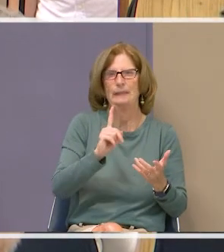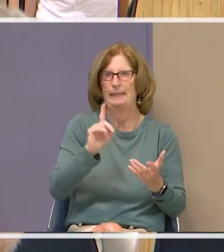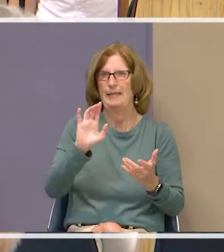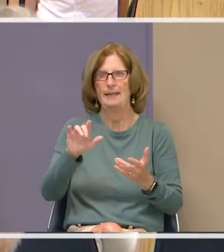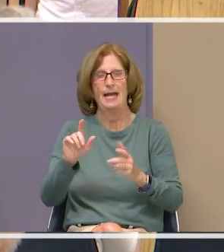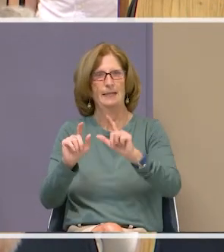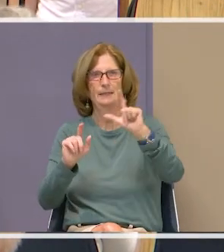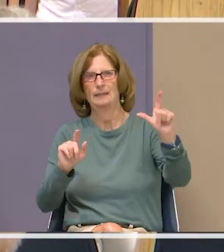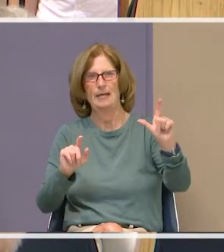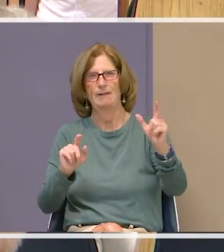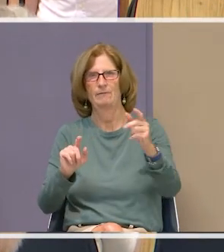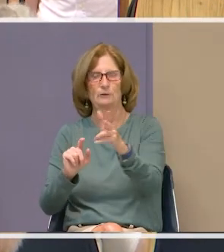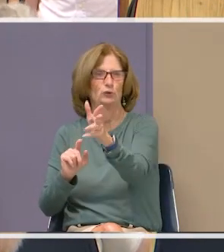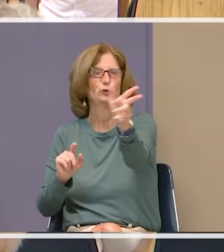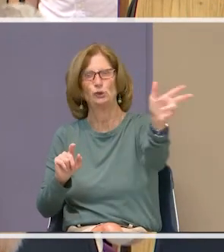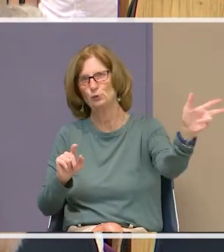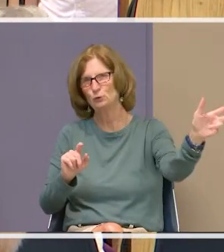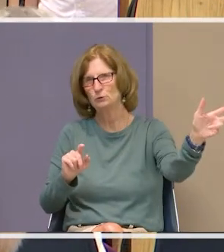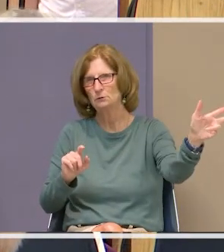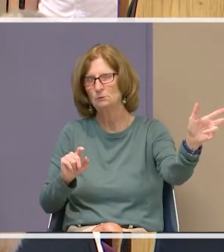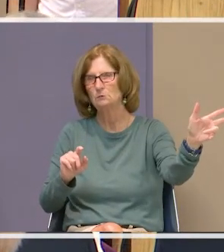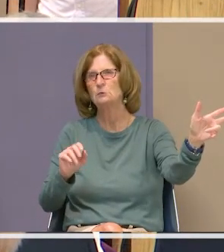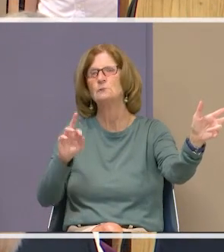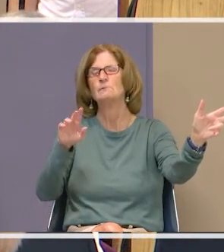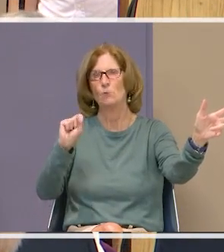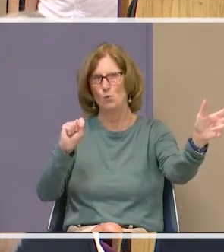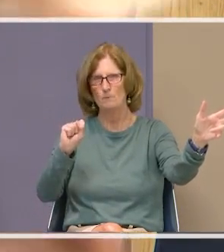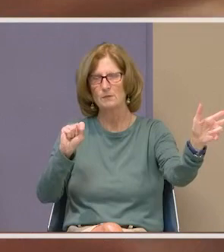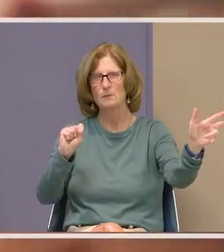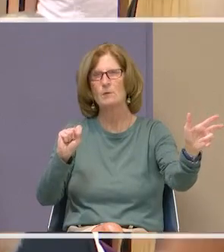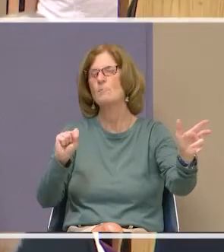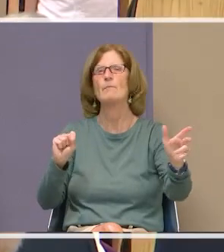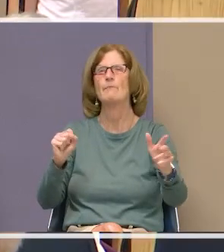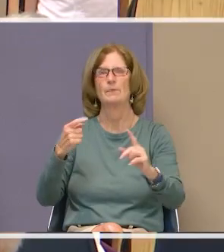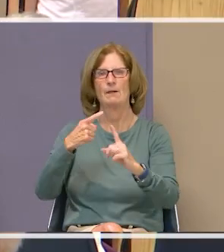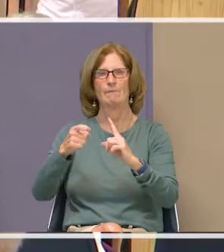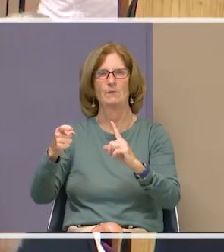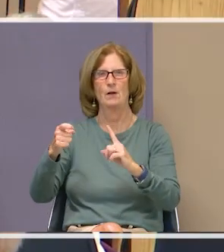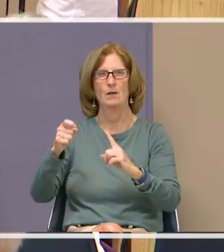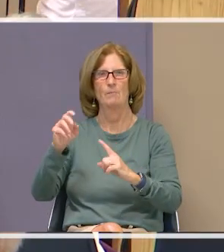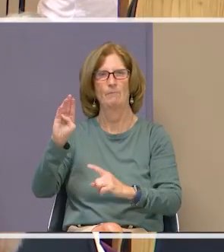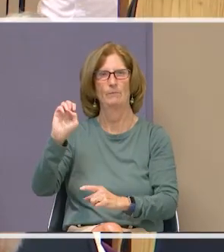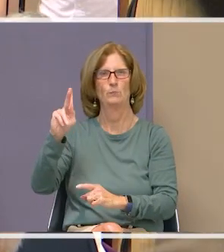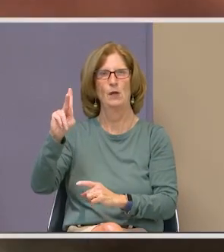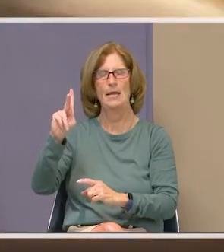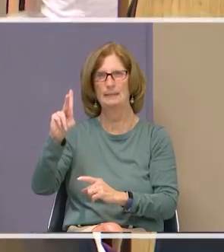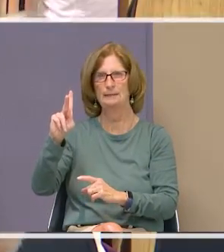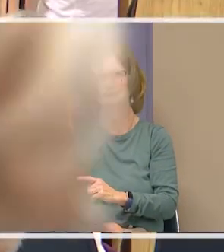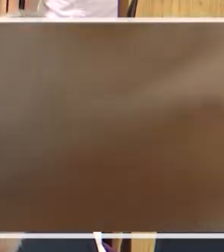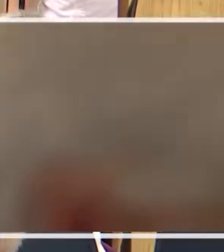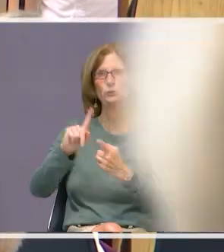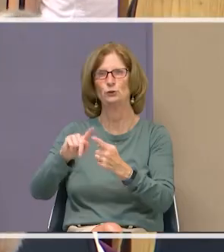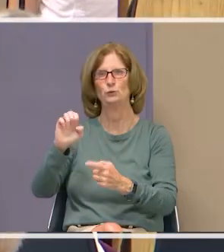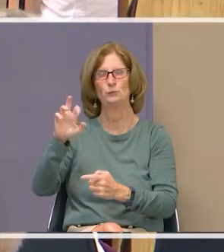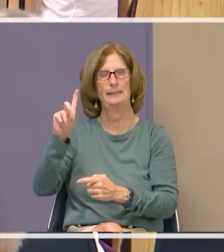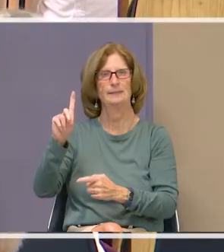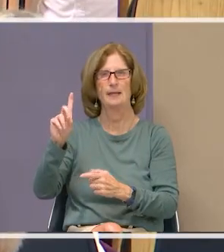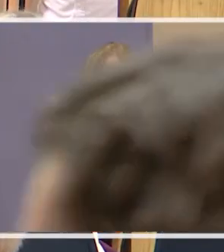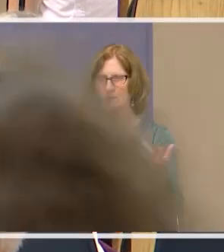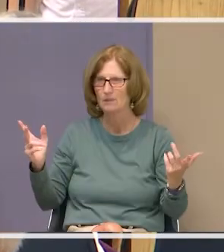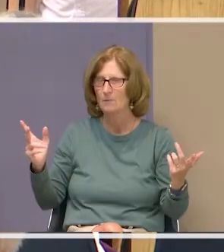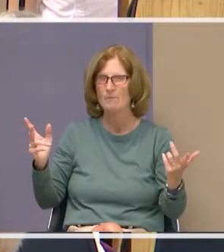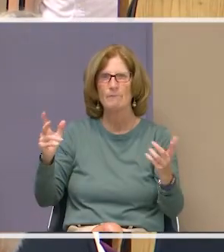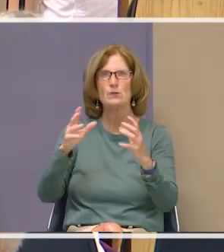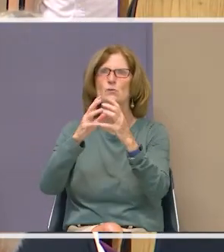turn off of Forbes off of Braddock onto East End. I mean, the amount